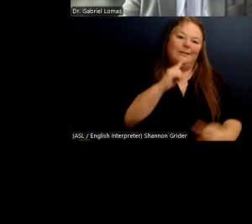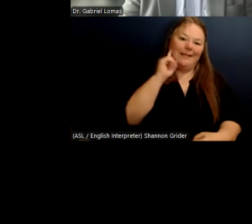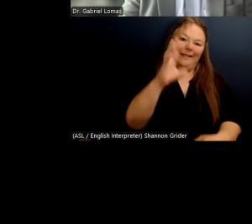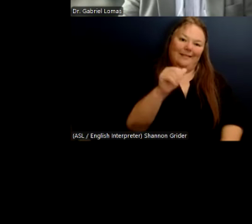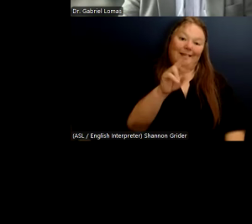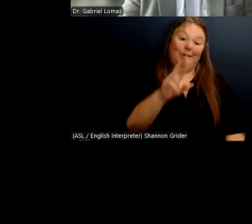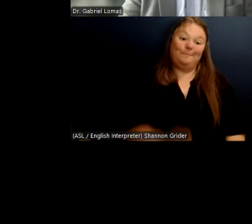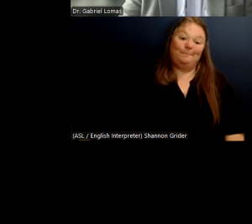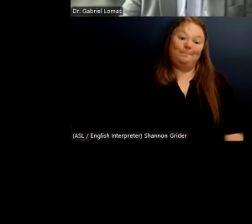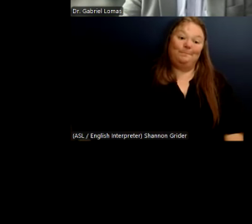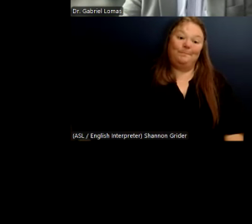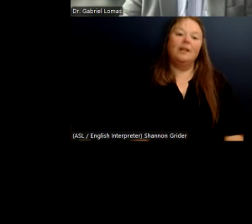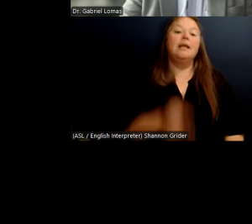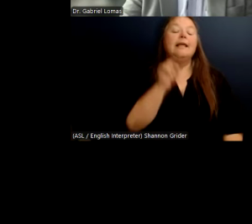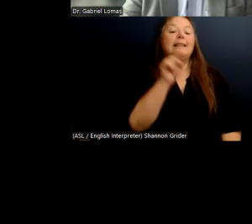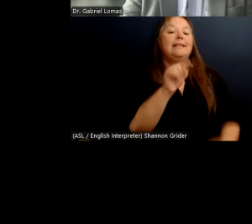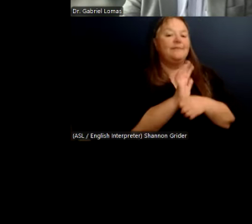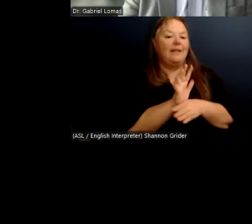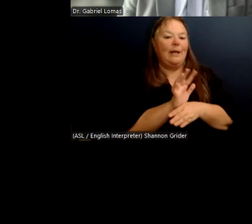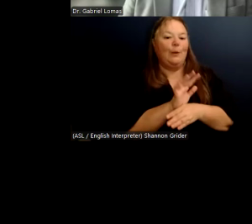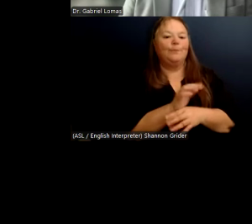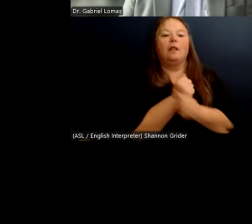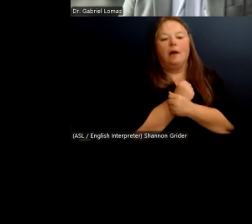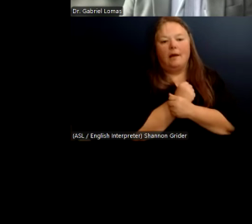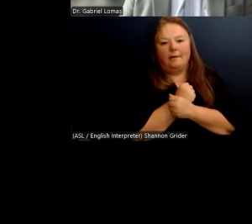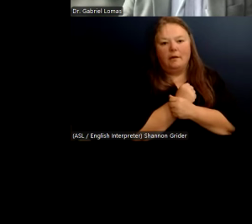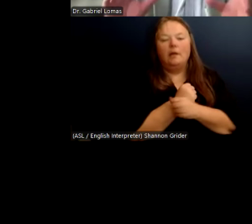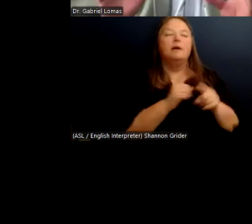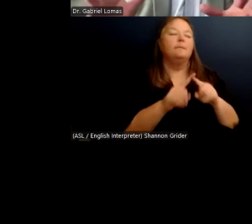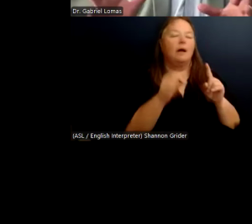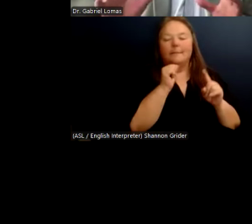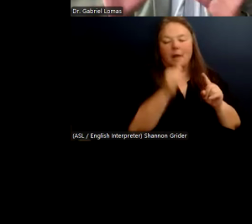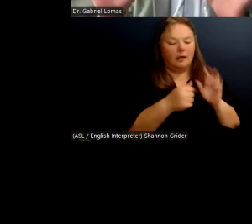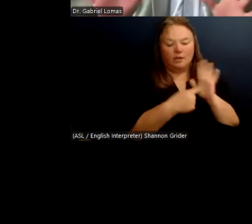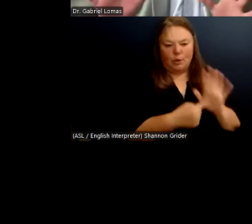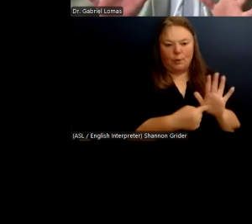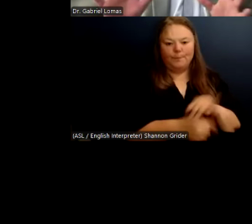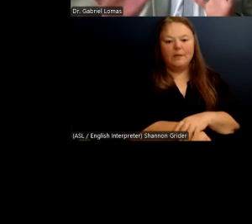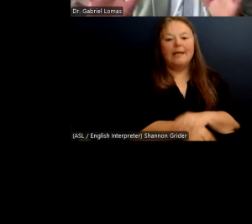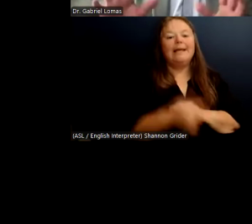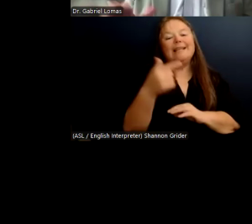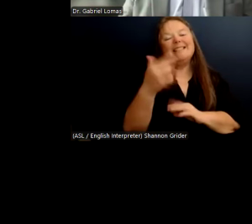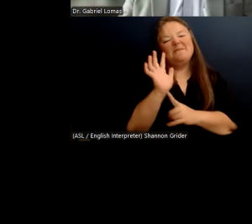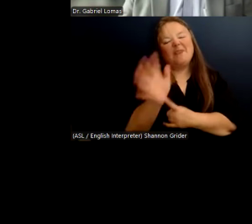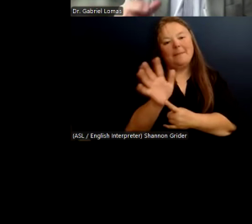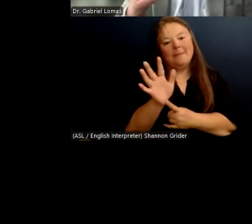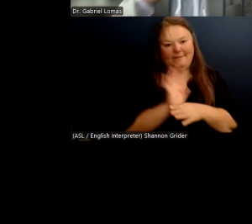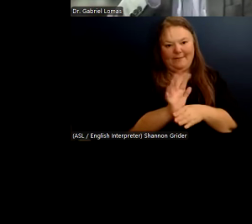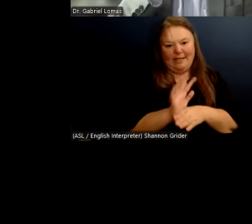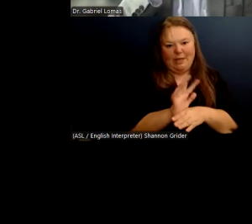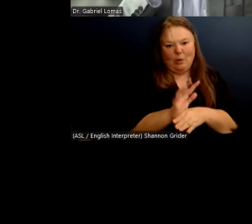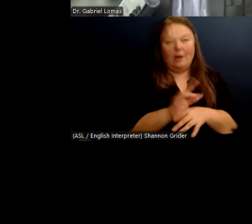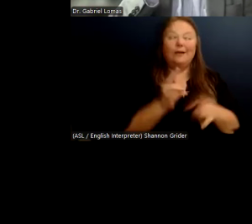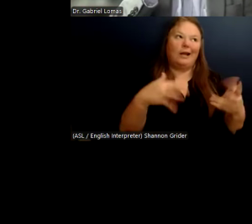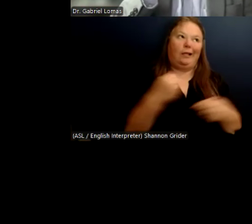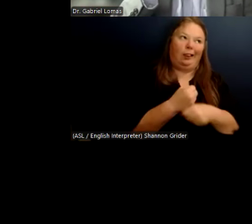I love this video, but I'm not going to show it. I just want you, if you want to Google it, I'm going to tell you it's like a 5-minute video, and I'm going to try to explain it to you in about 30